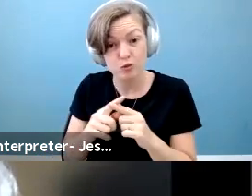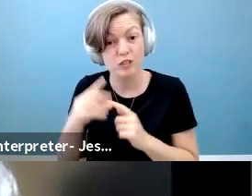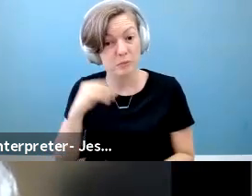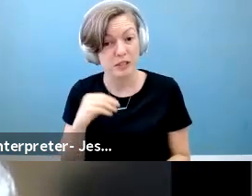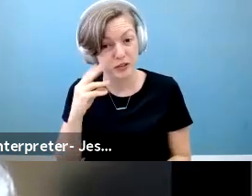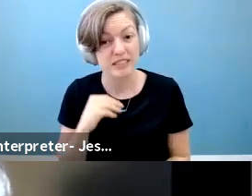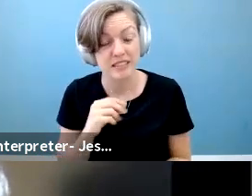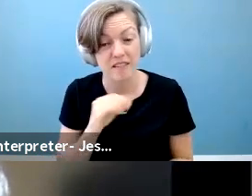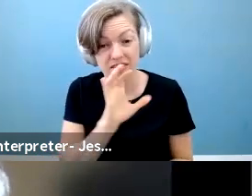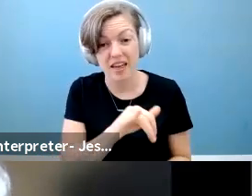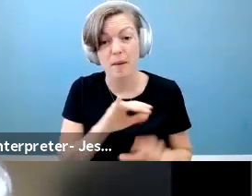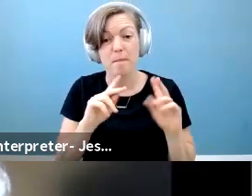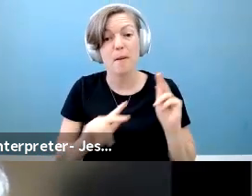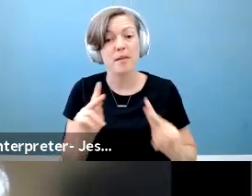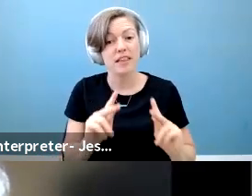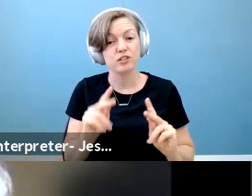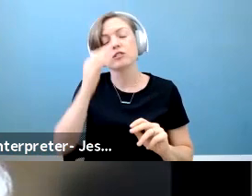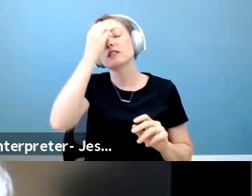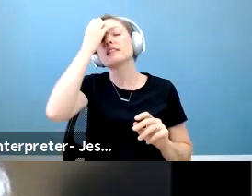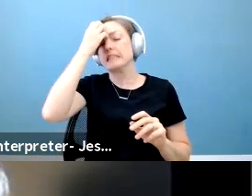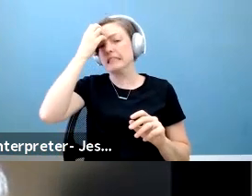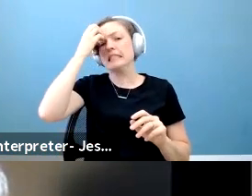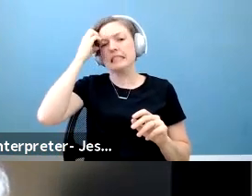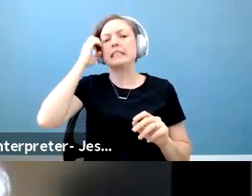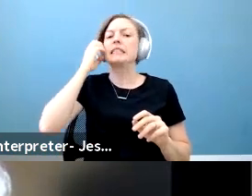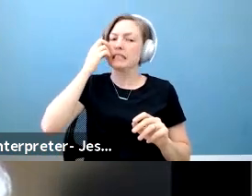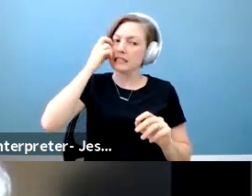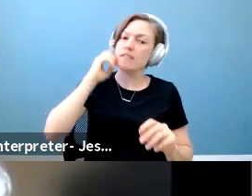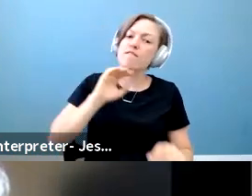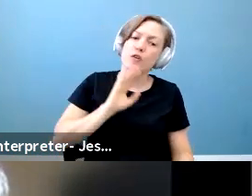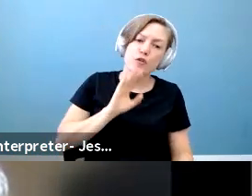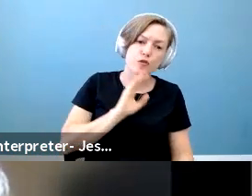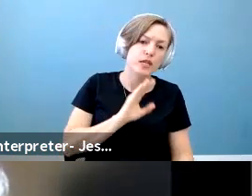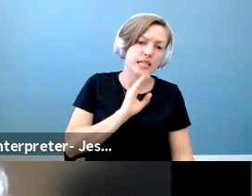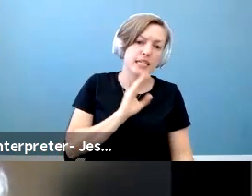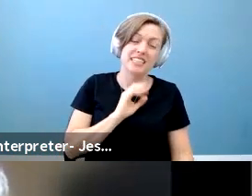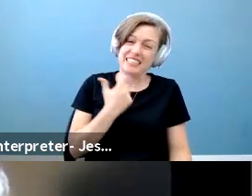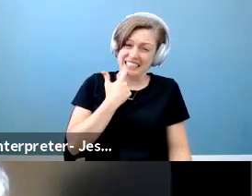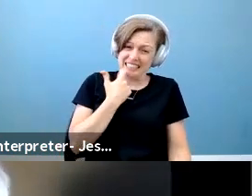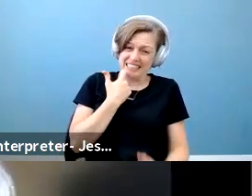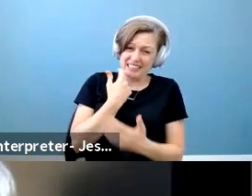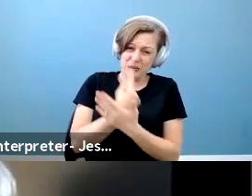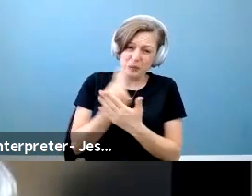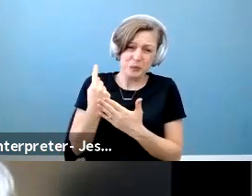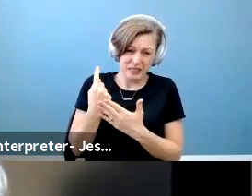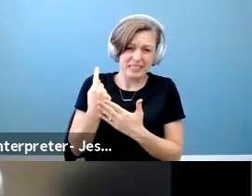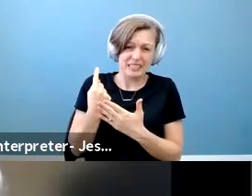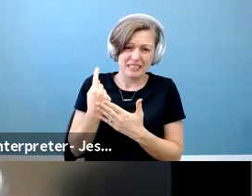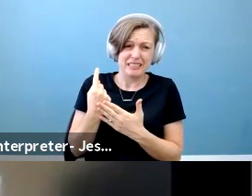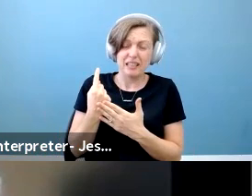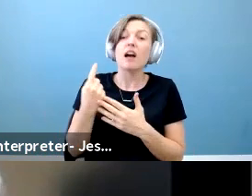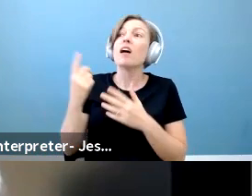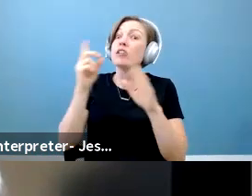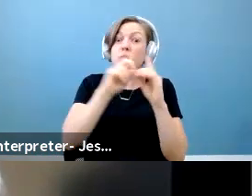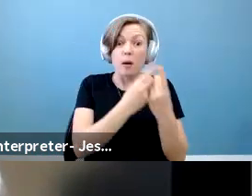population. And that is frustrating. That happened this past week after the Department of Health